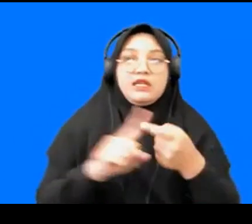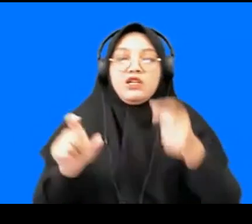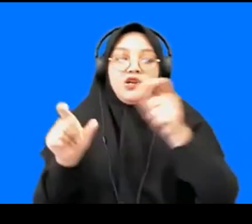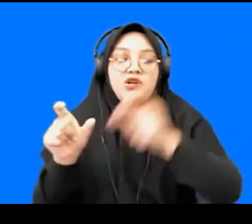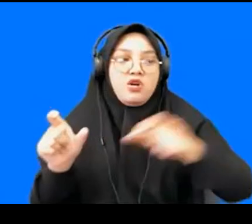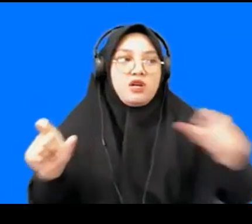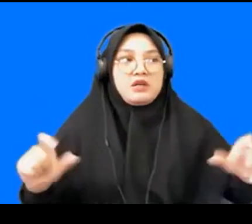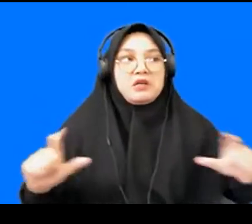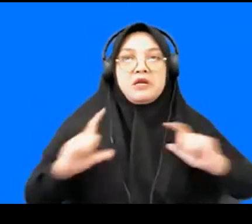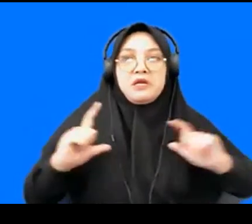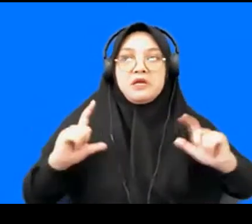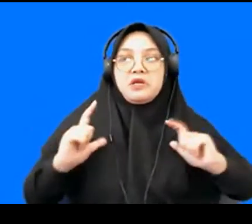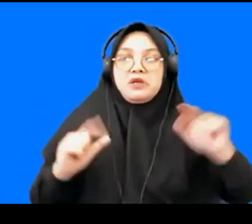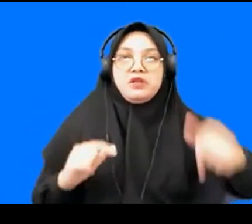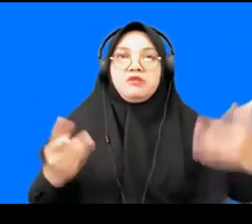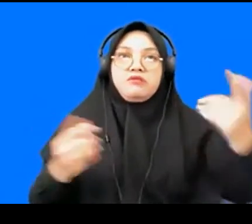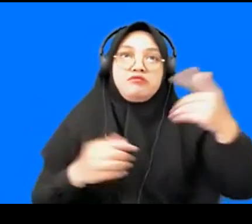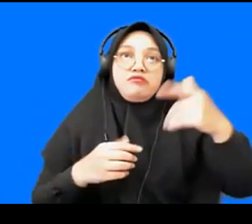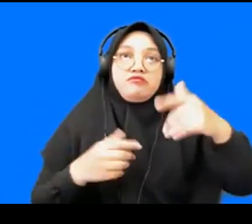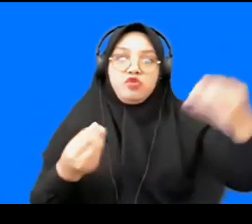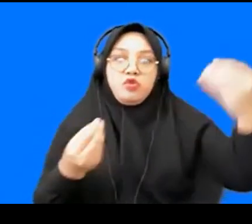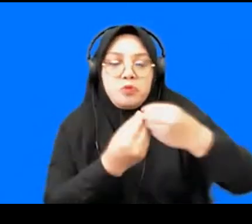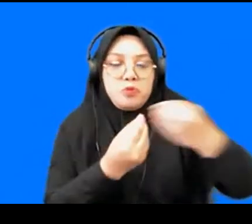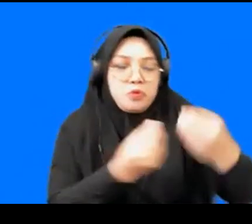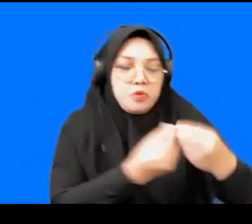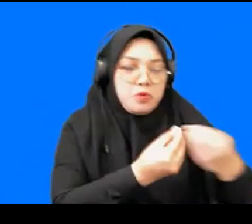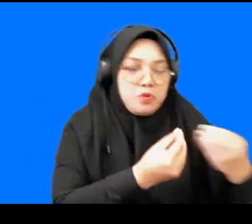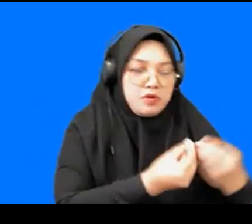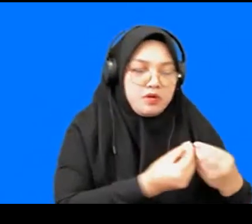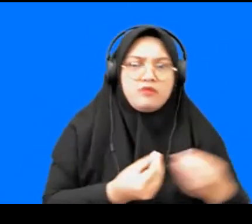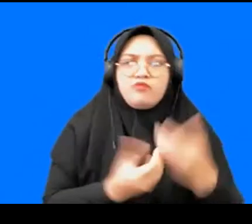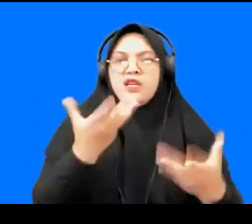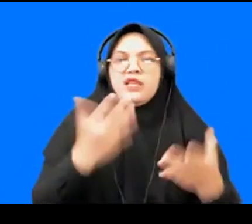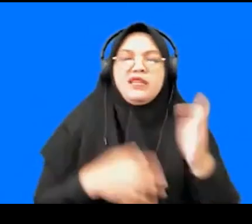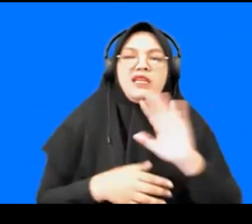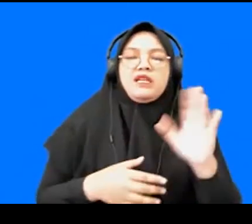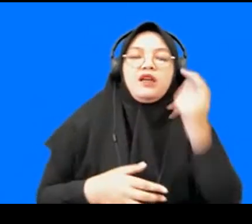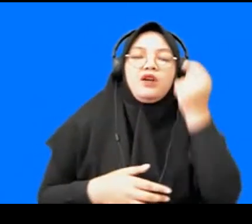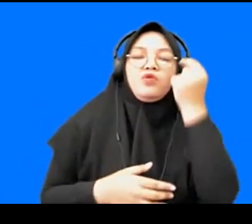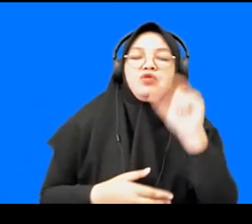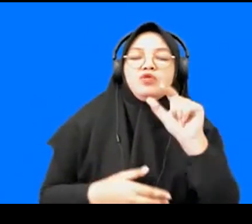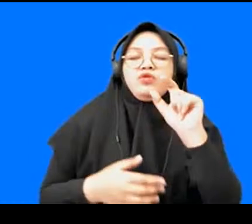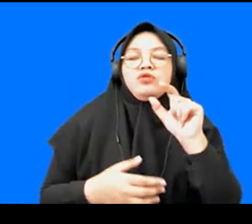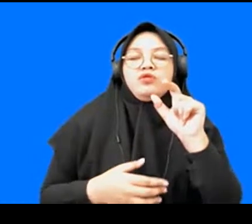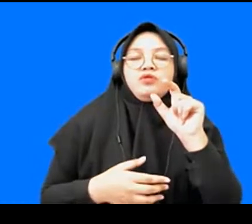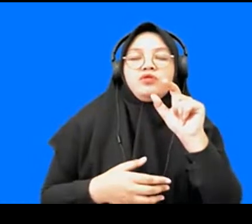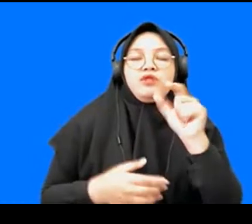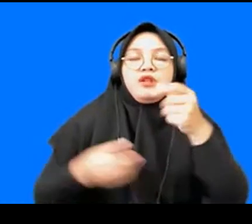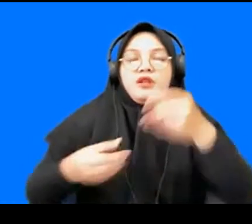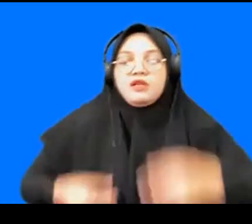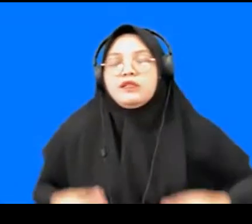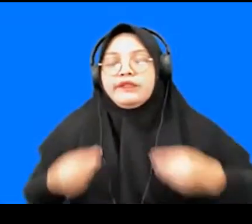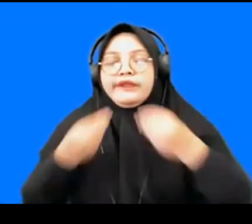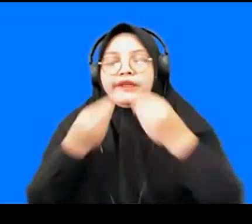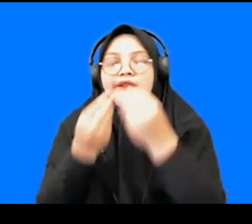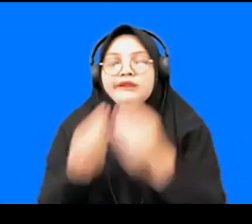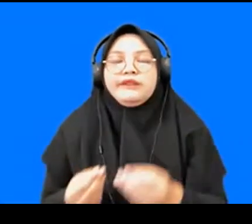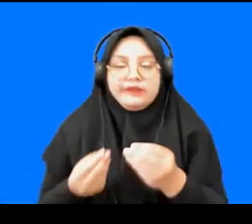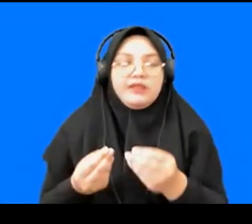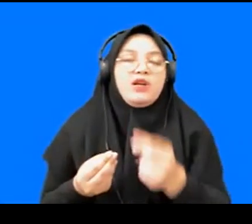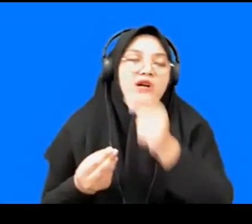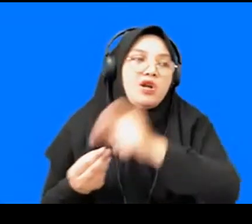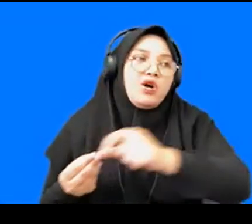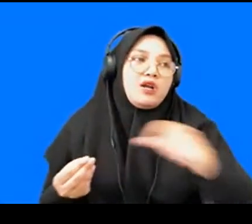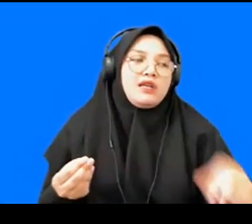money by working for someone else and getting income. It's always inheritance. It's always the fact that they